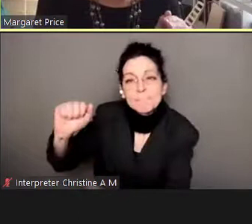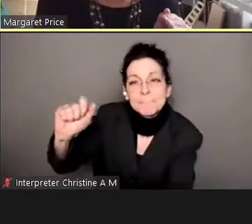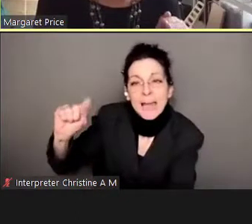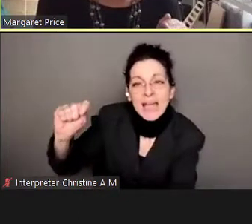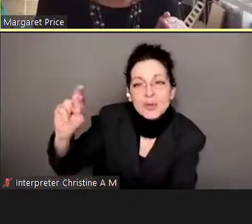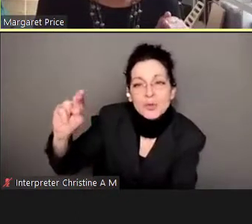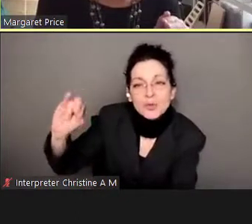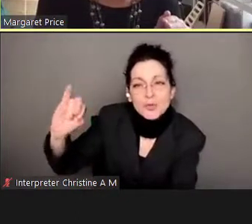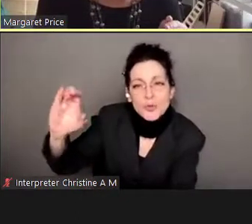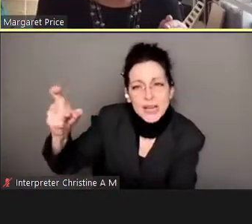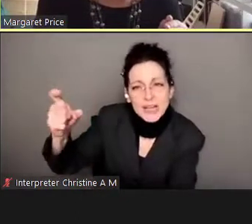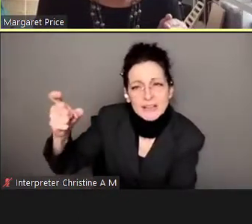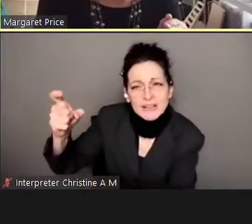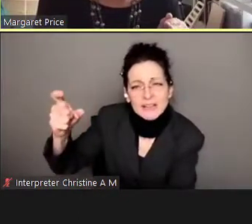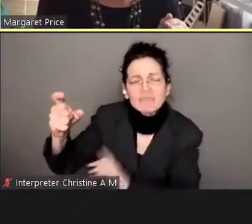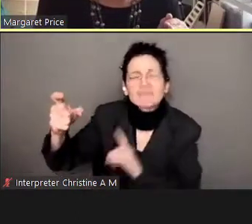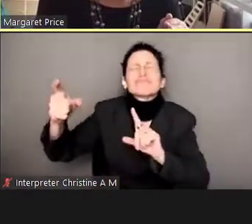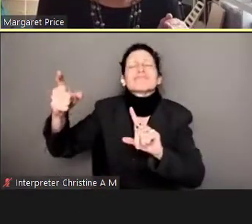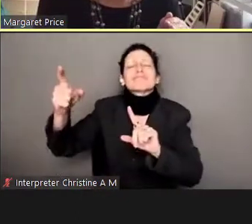Hitt now teaching at MSU?